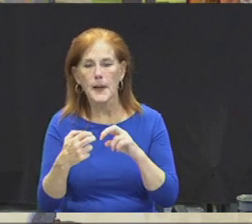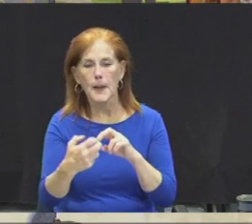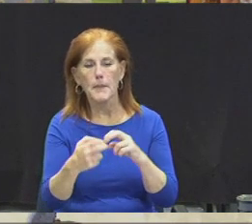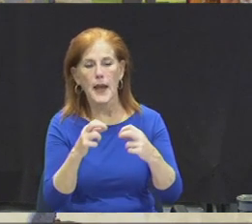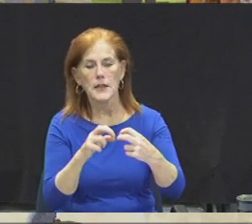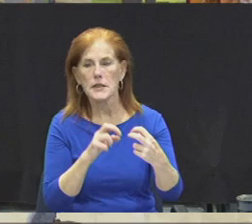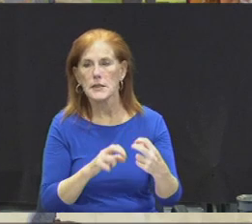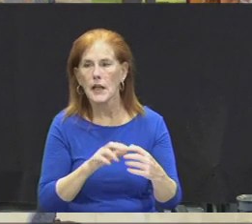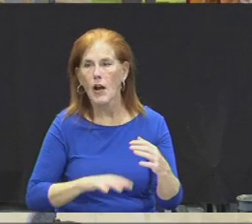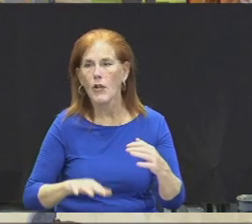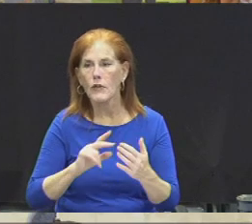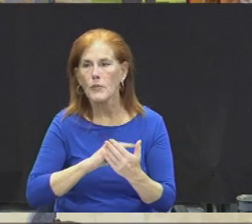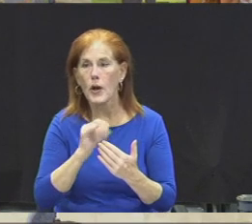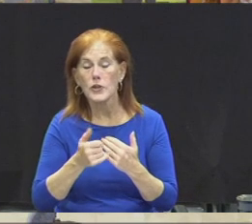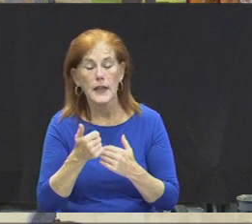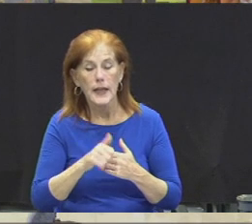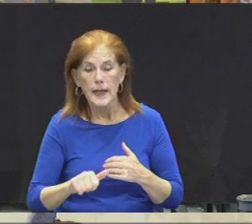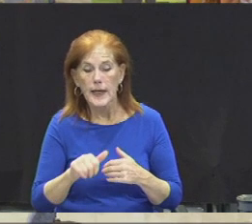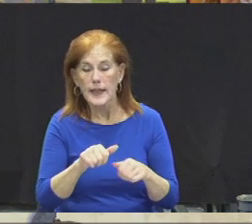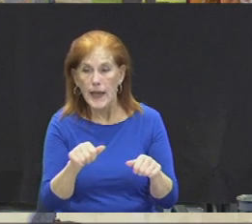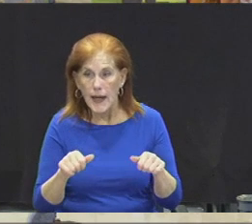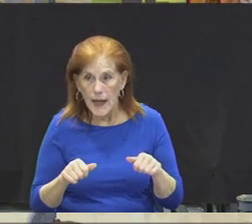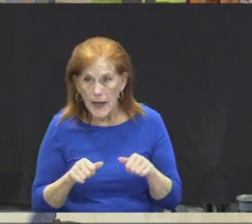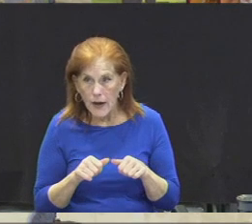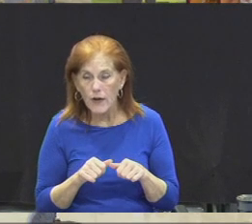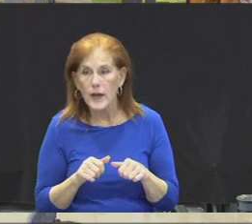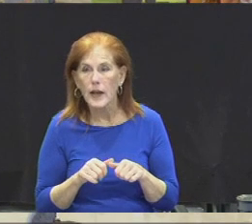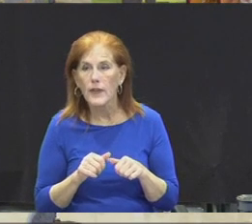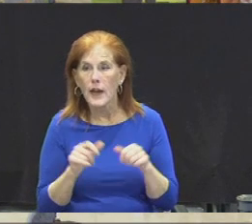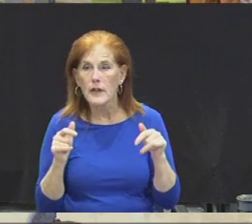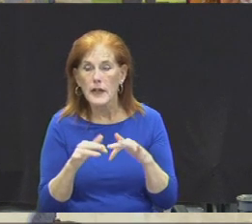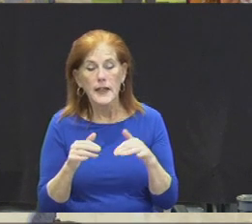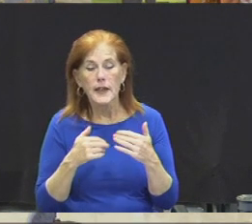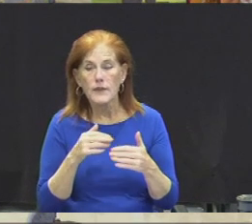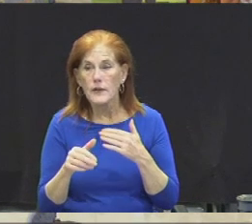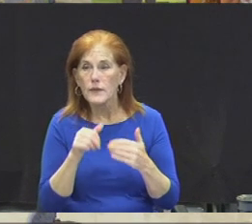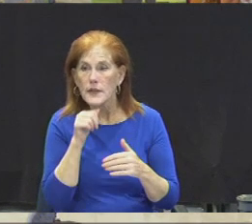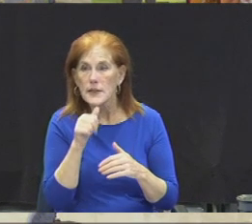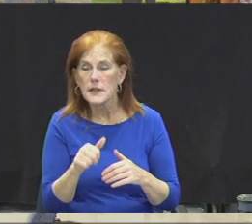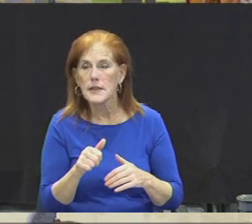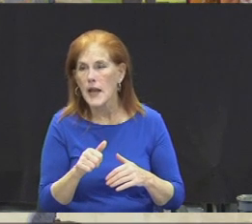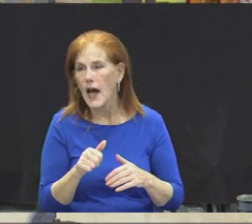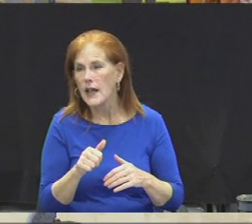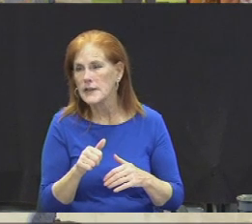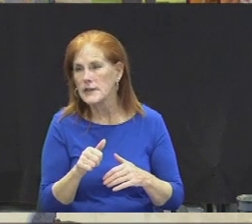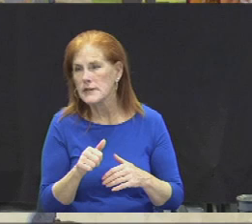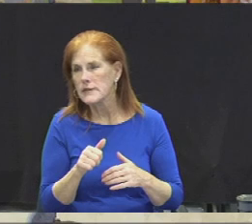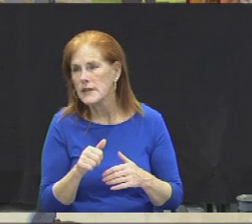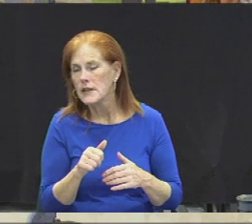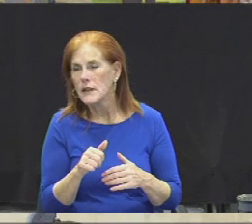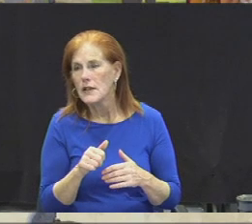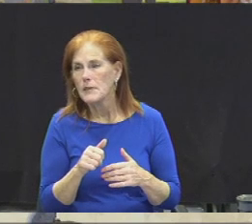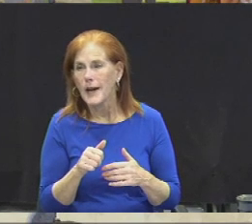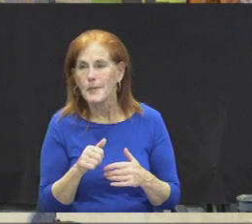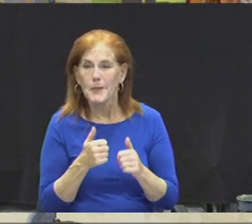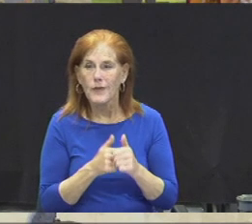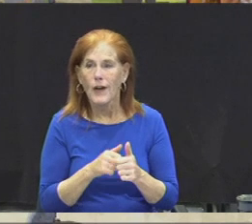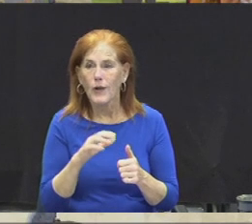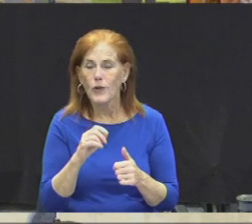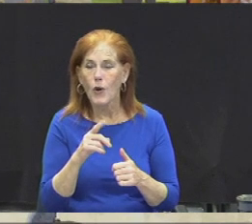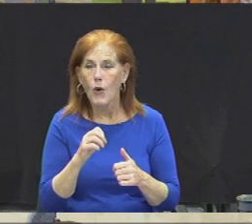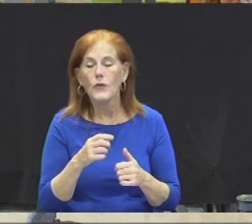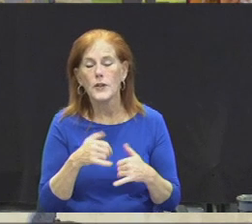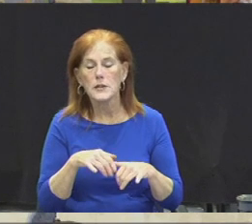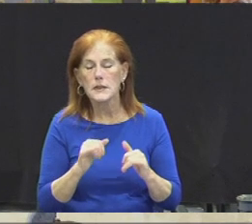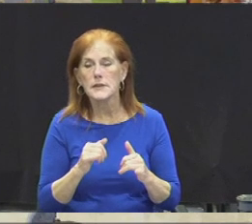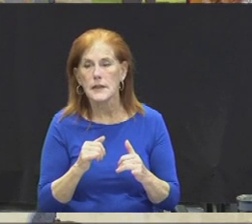the entire project. So in any gathering area, even if it's not one met by code, there's usually some places set aside for wheelchairs